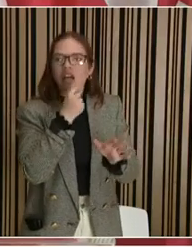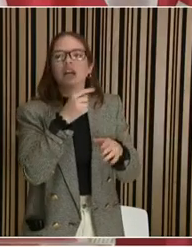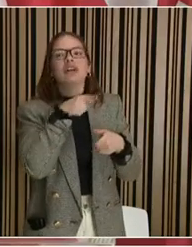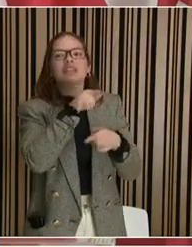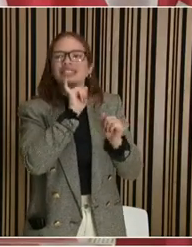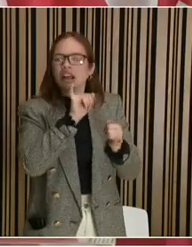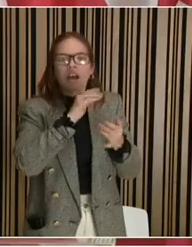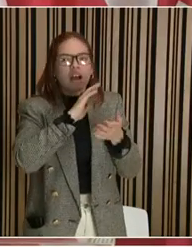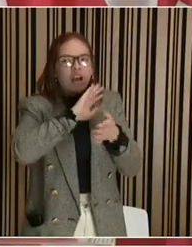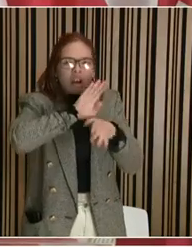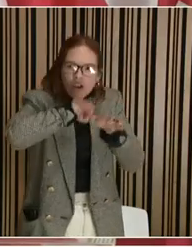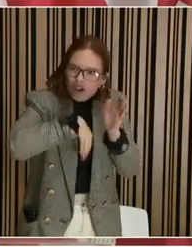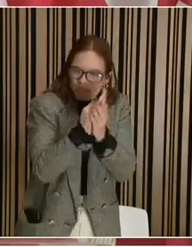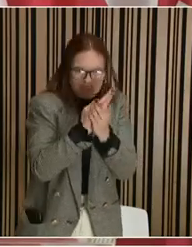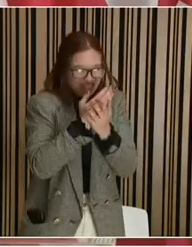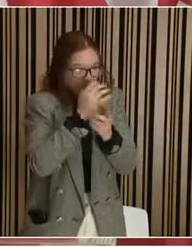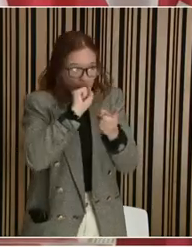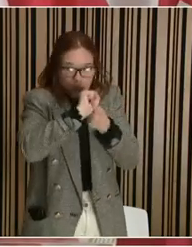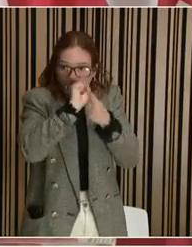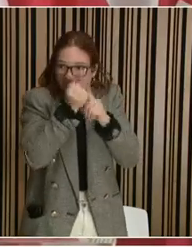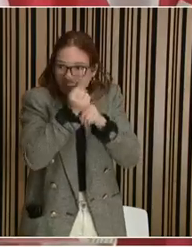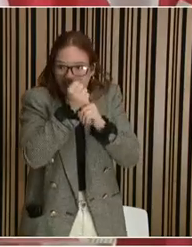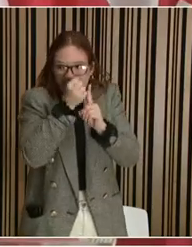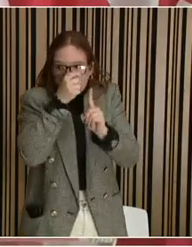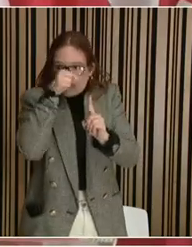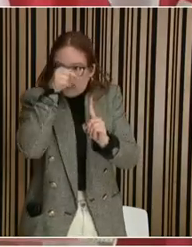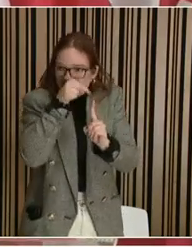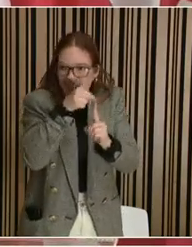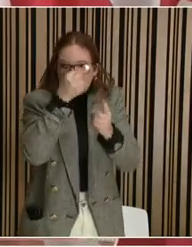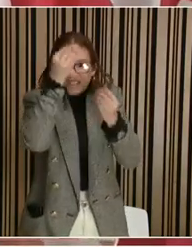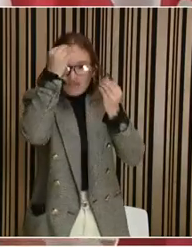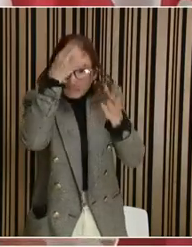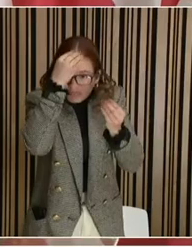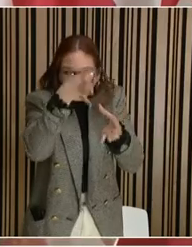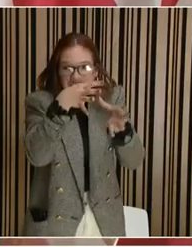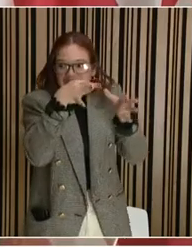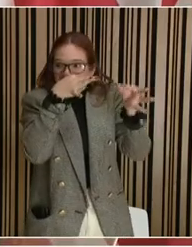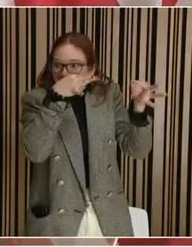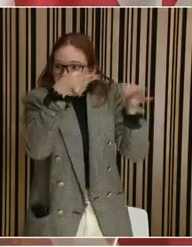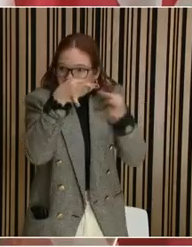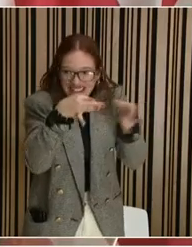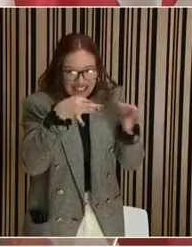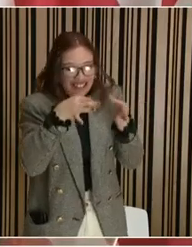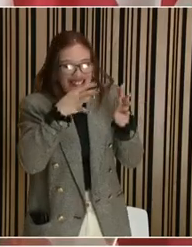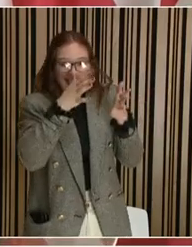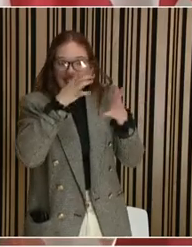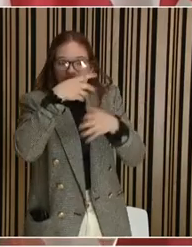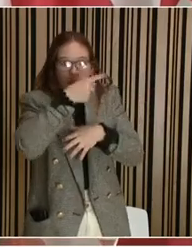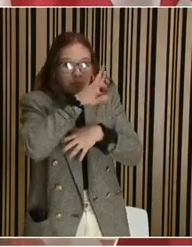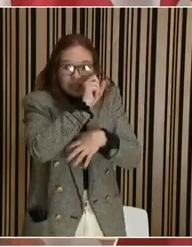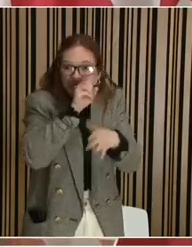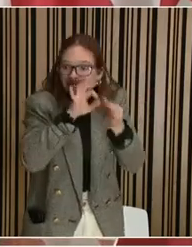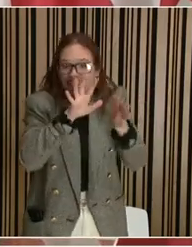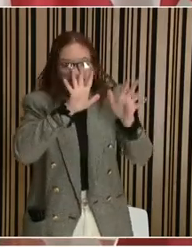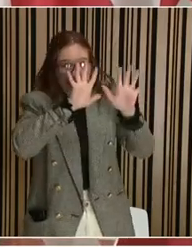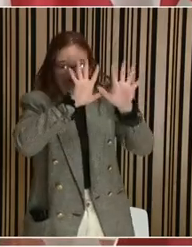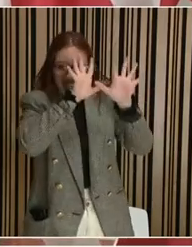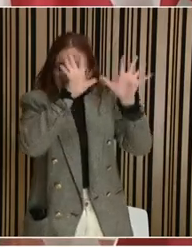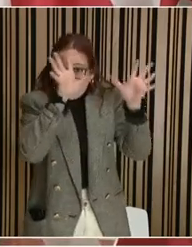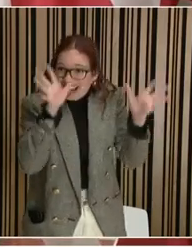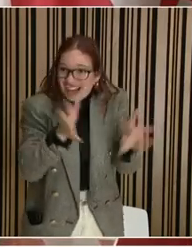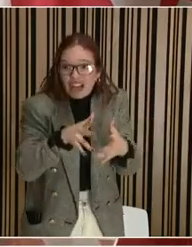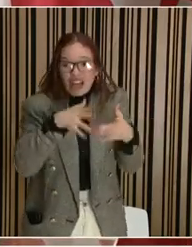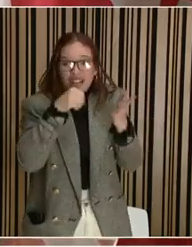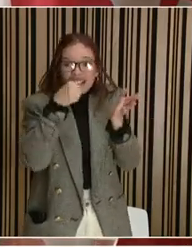matter that was described by the press release and the correspondence that we received, that